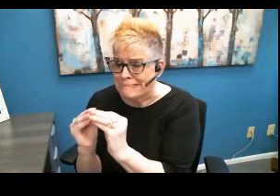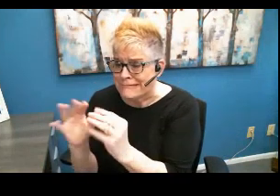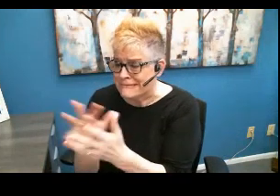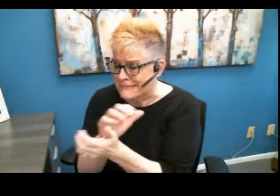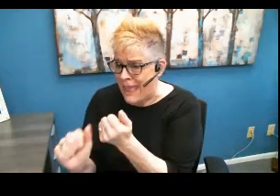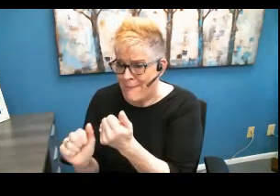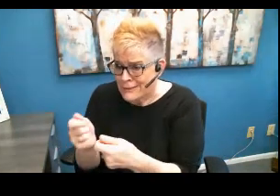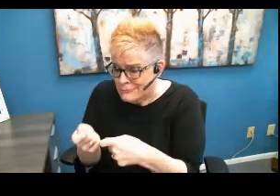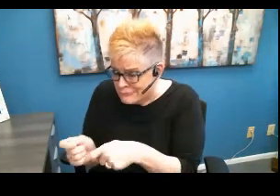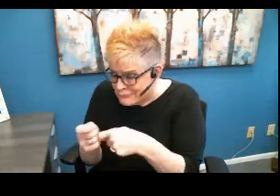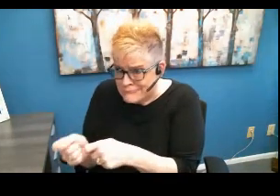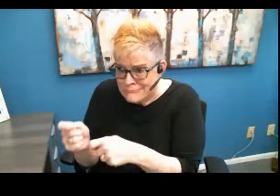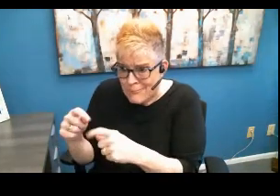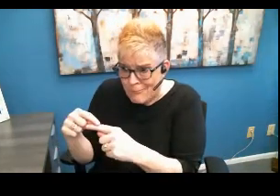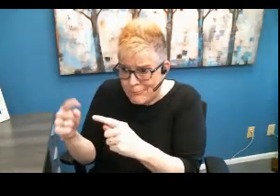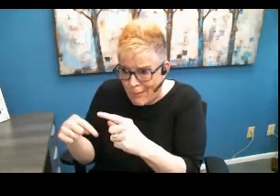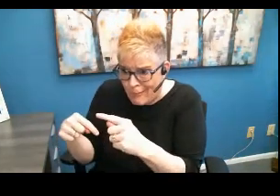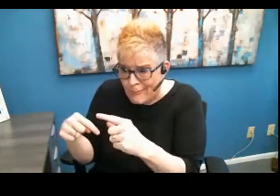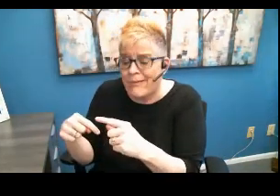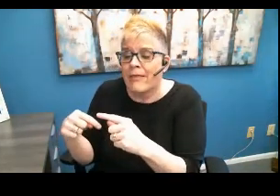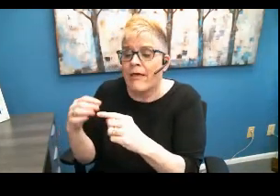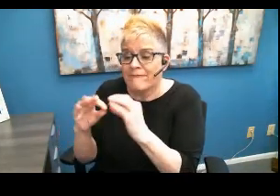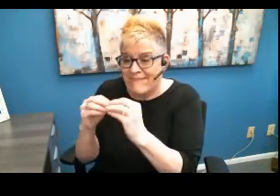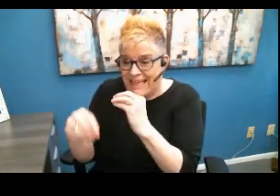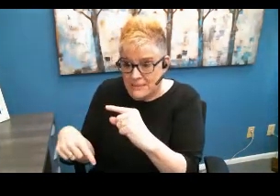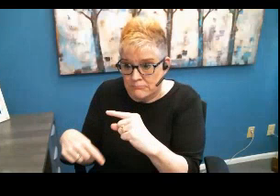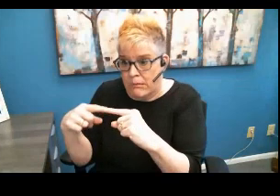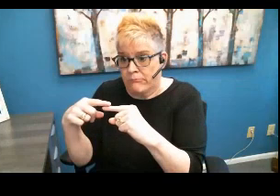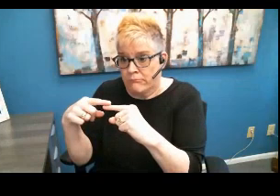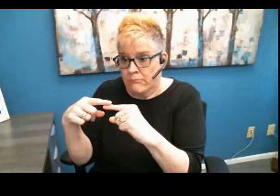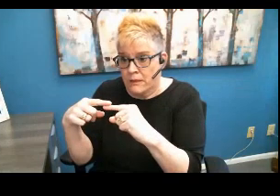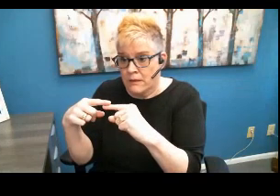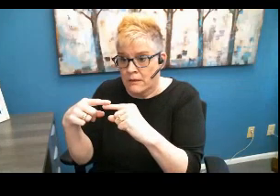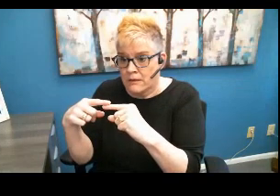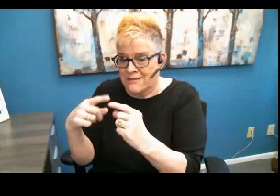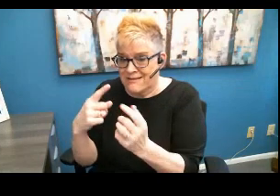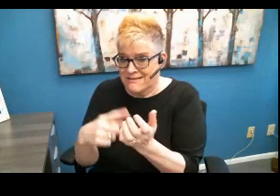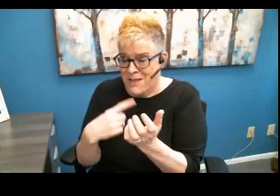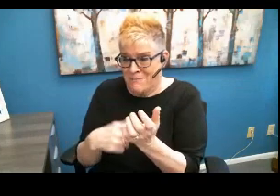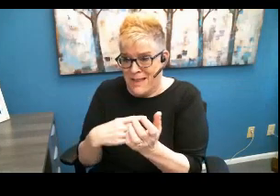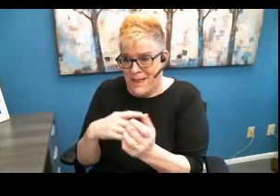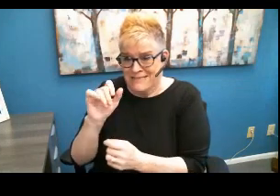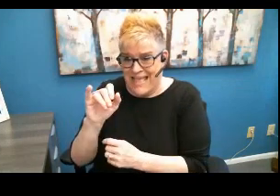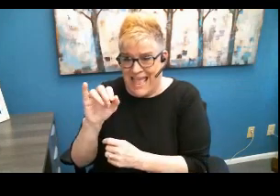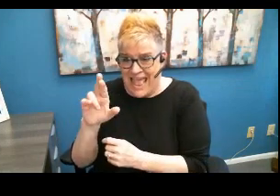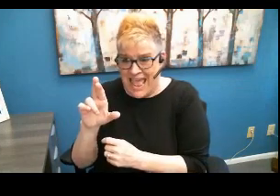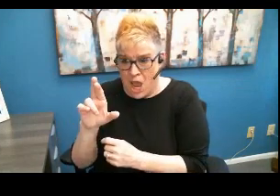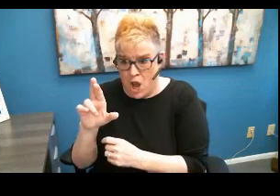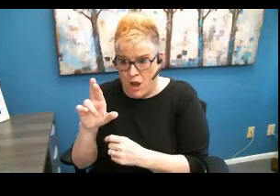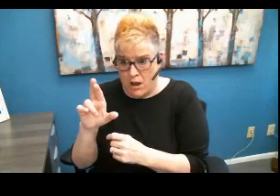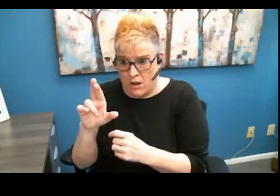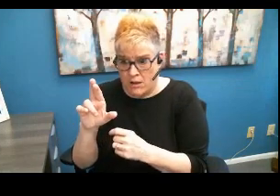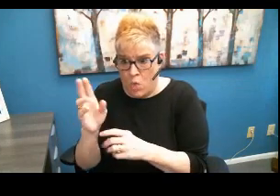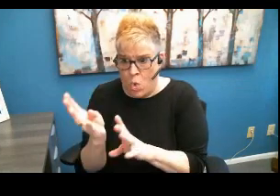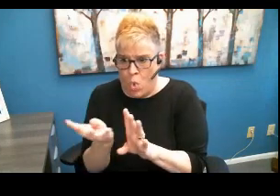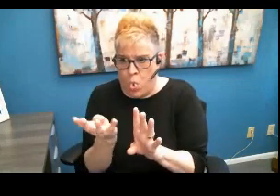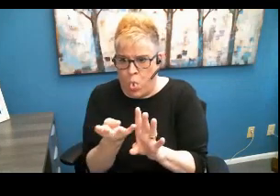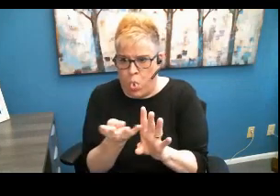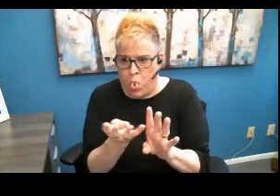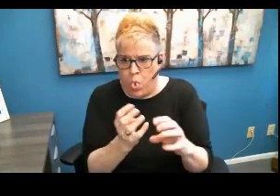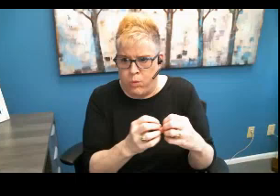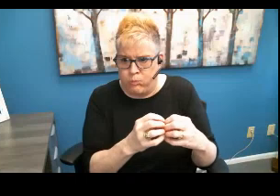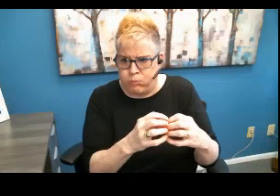occurred or disruption. You may have to purge any air out of the gas line. If somebody hit the line and it's exposed to the